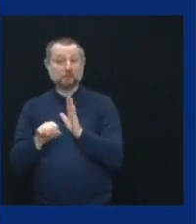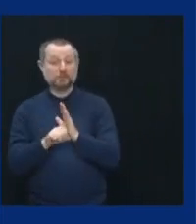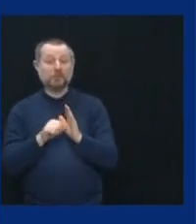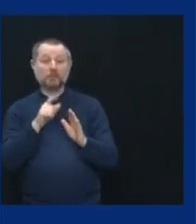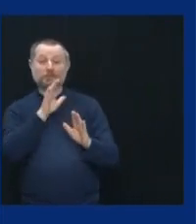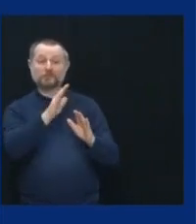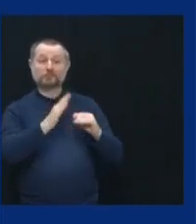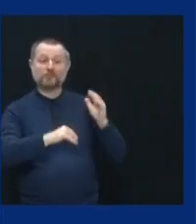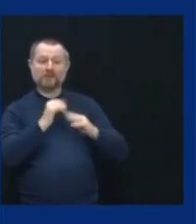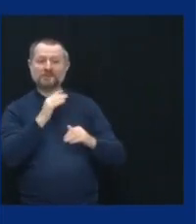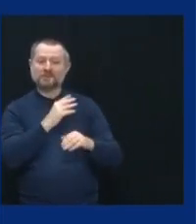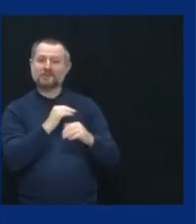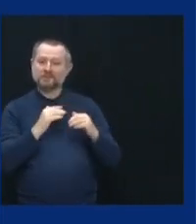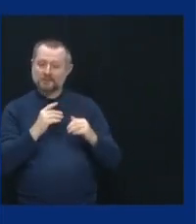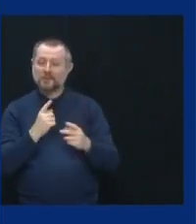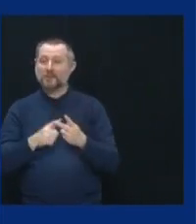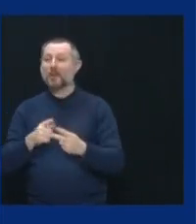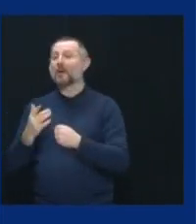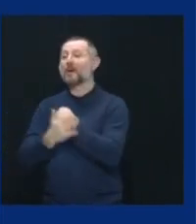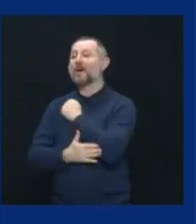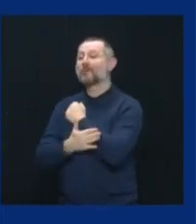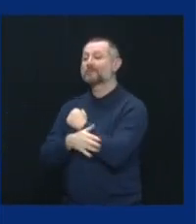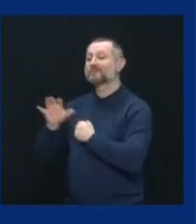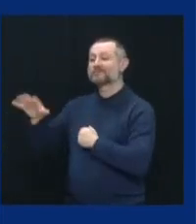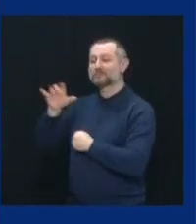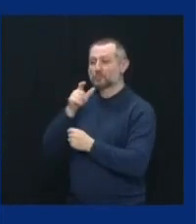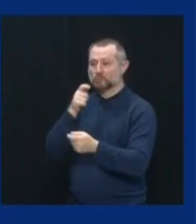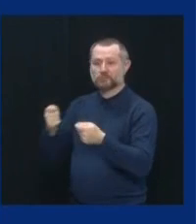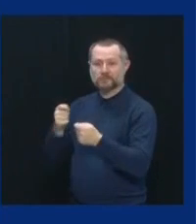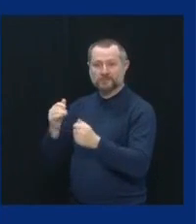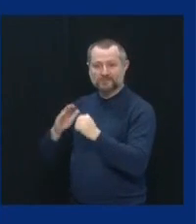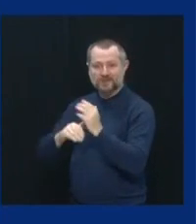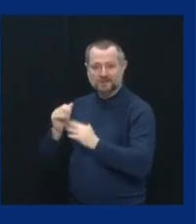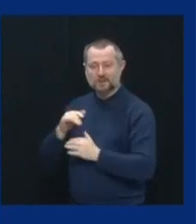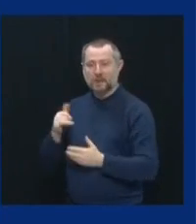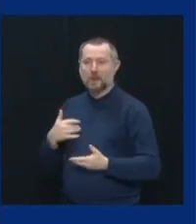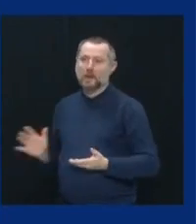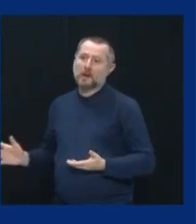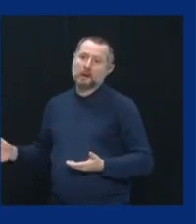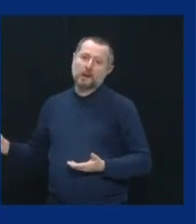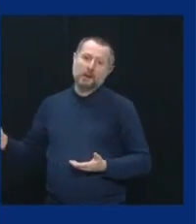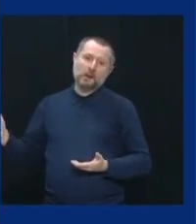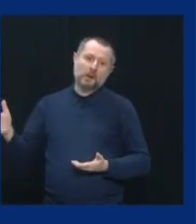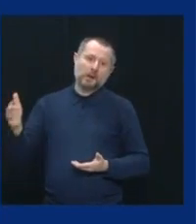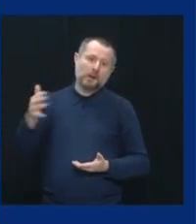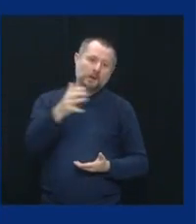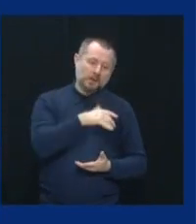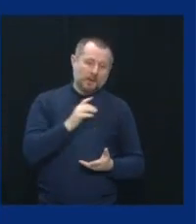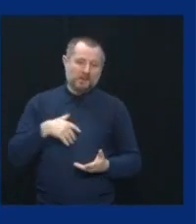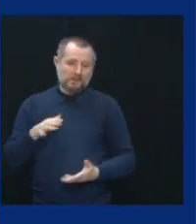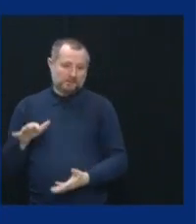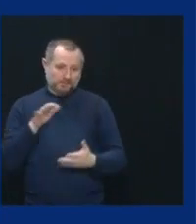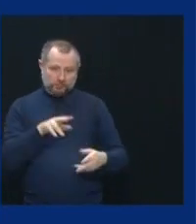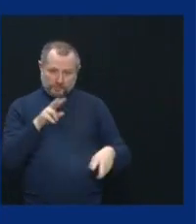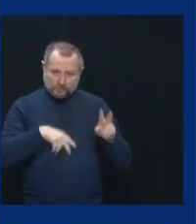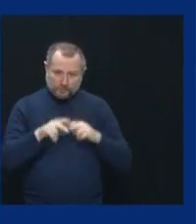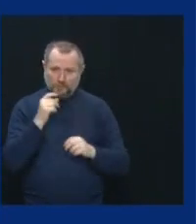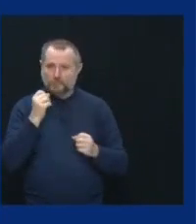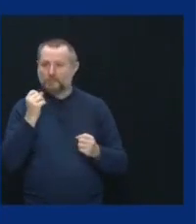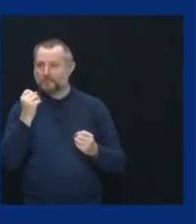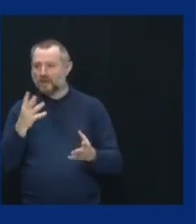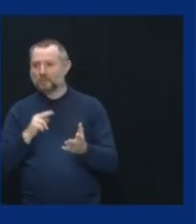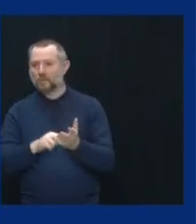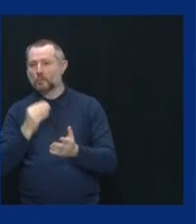of county-run facilities. And so data had to be collected and reviewed for a number of nursing homes. I believe it